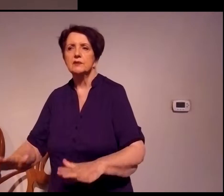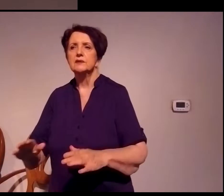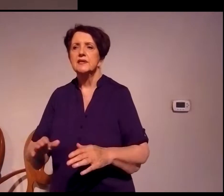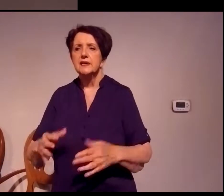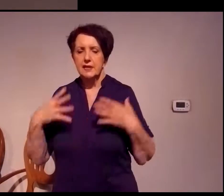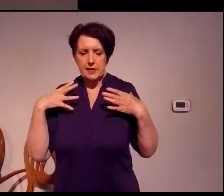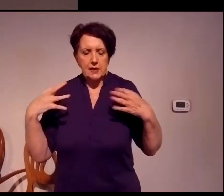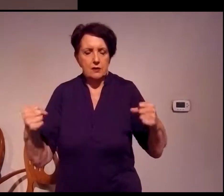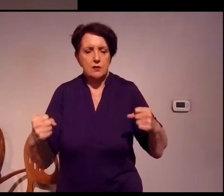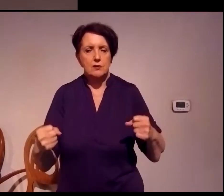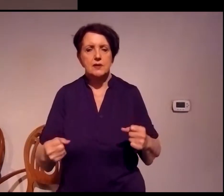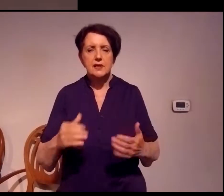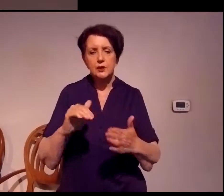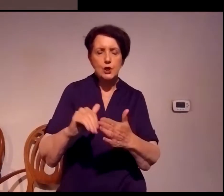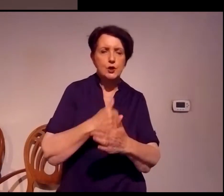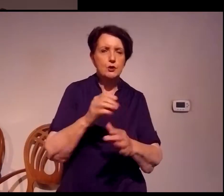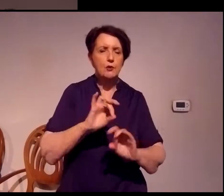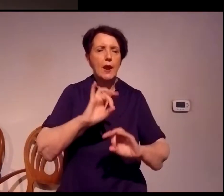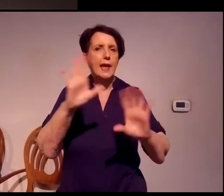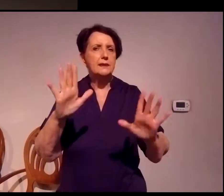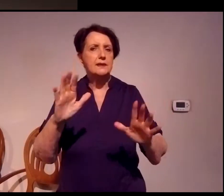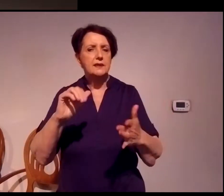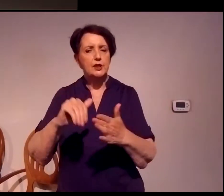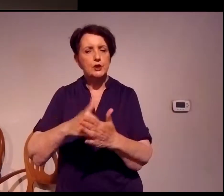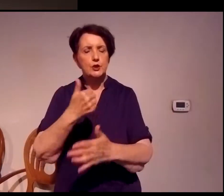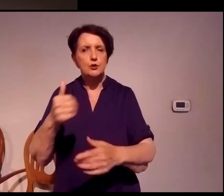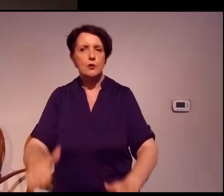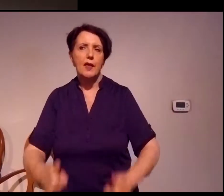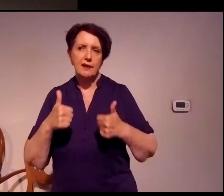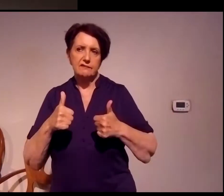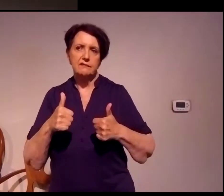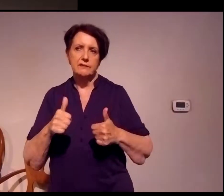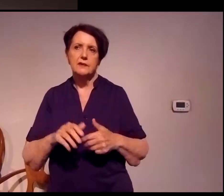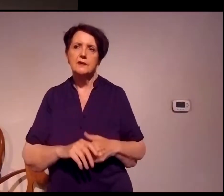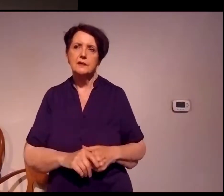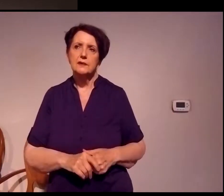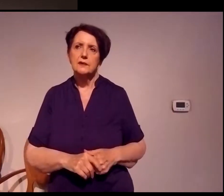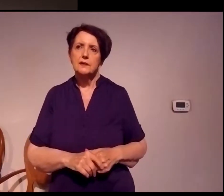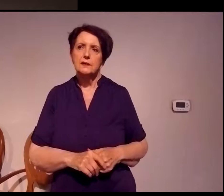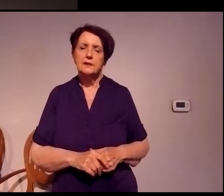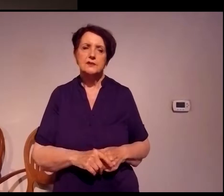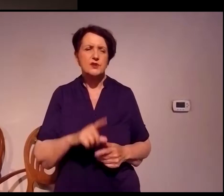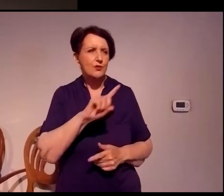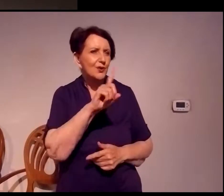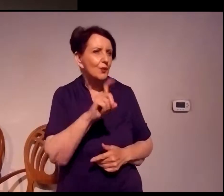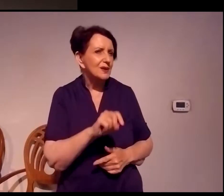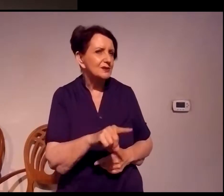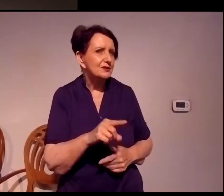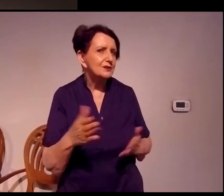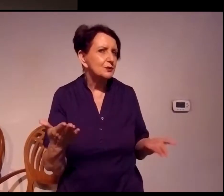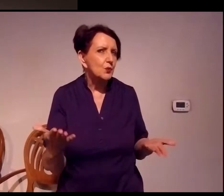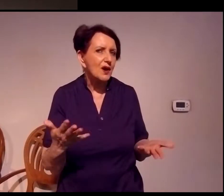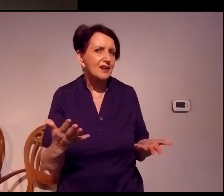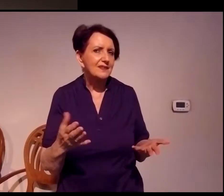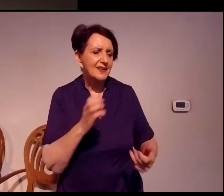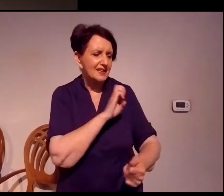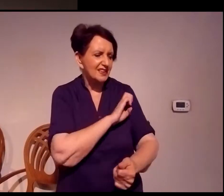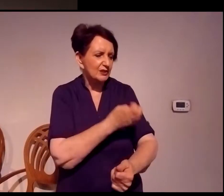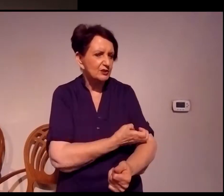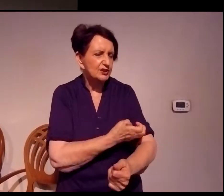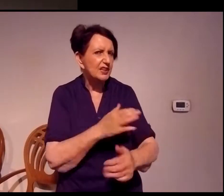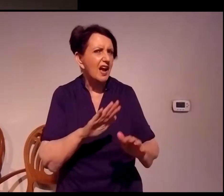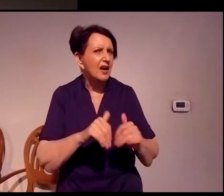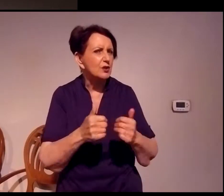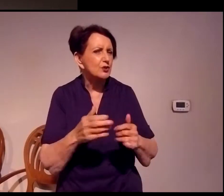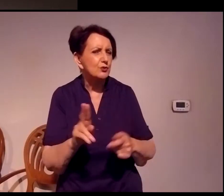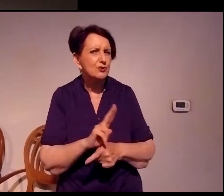new light and in a new life. So the question becomes, how do you use that energy? How do you tap